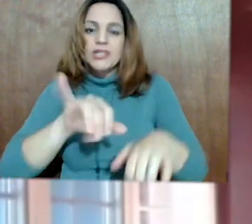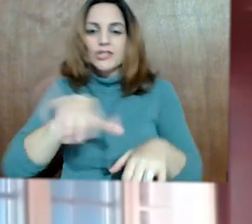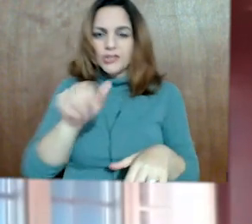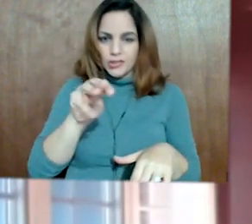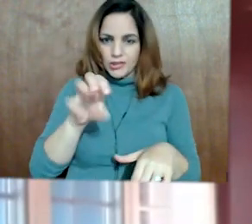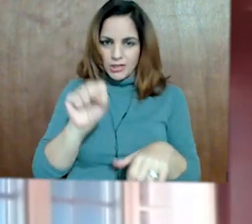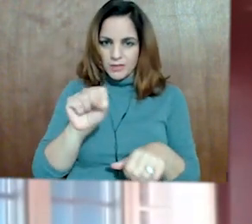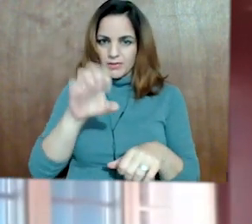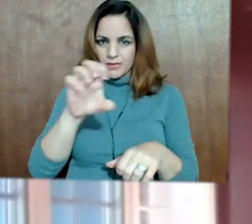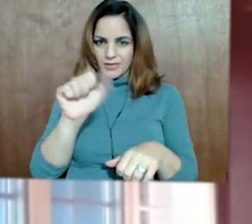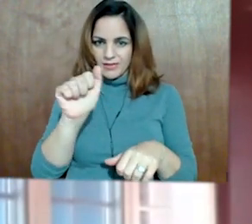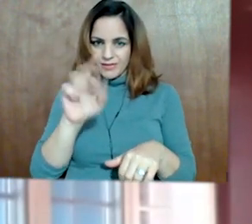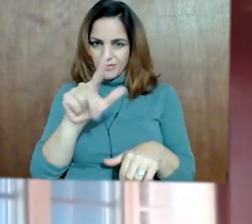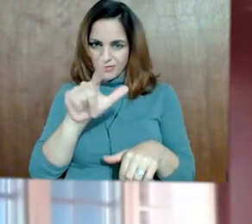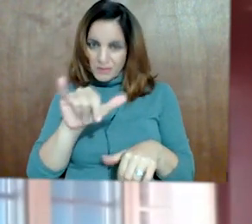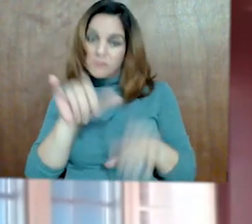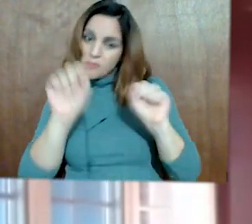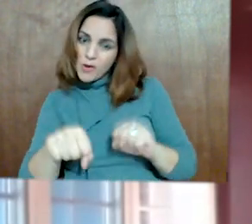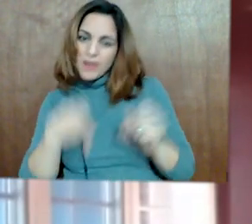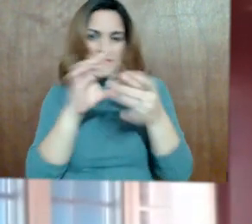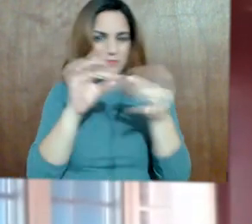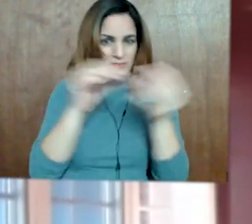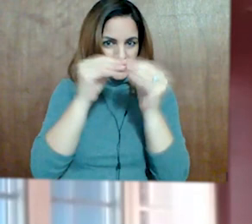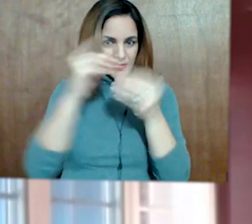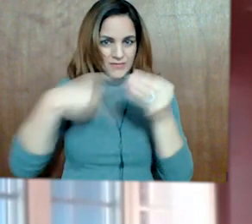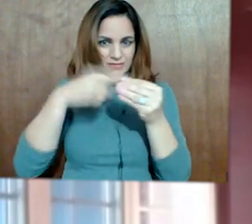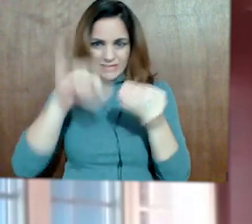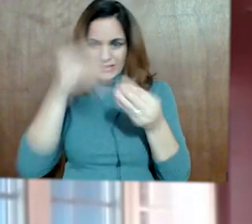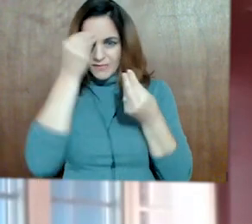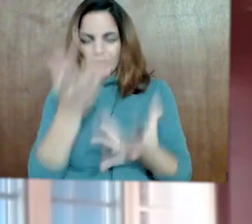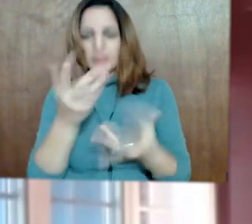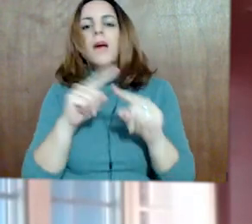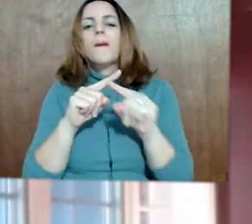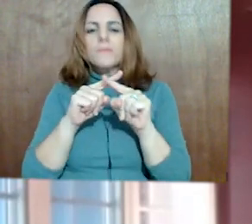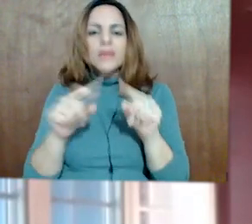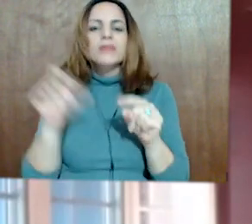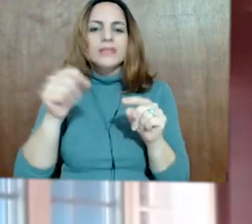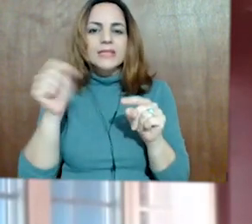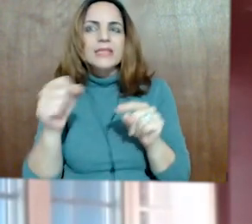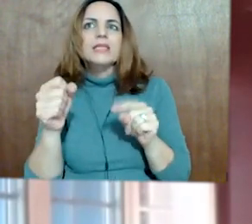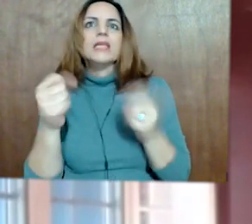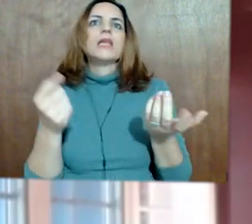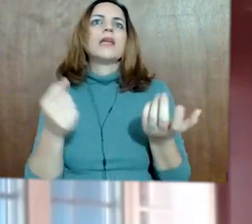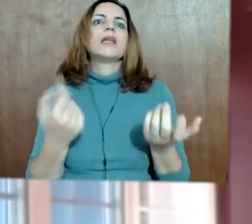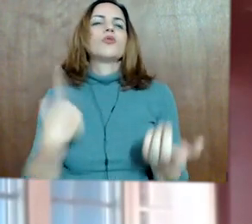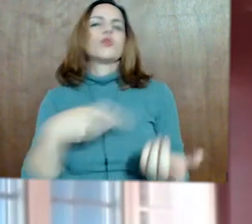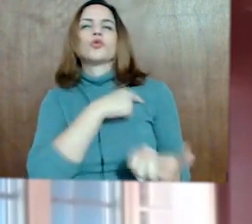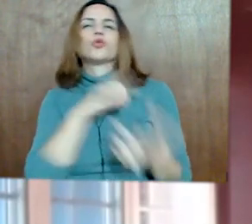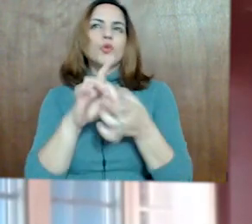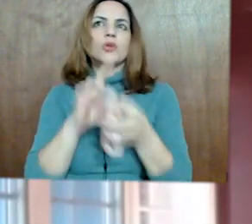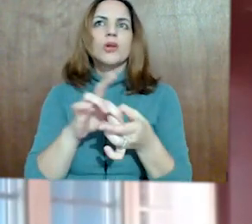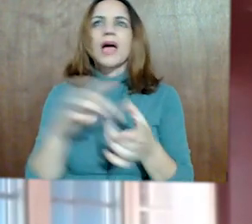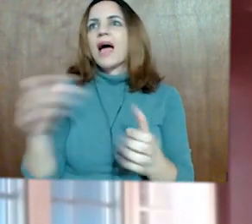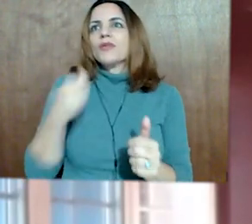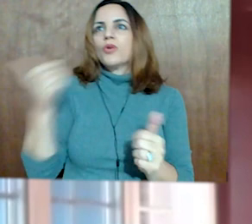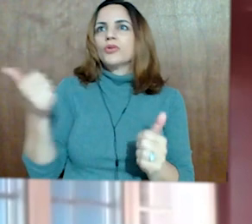need to build, and groups that saw the need to build that kind of unity. There was the Che Lumumba Club of the Communist Party. There were